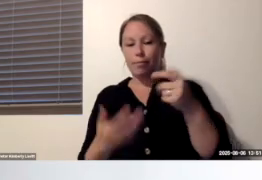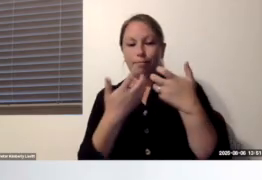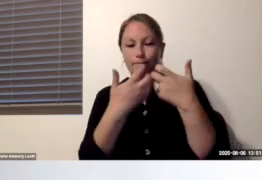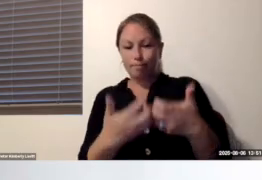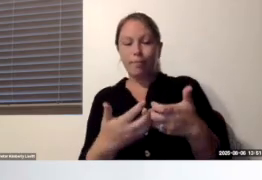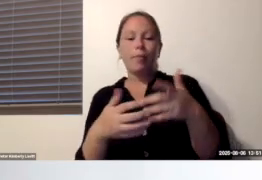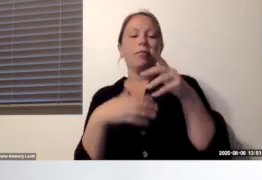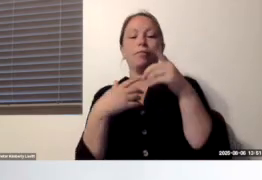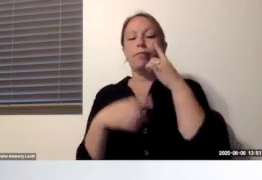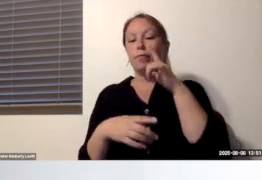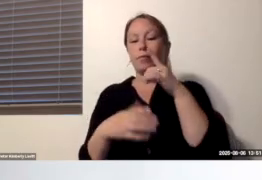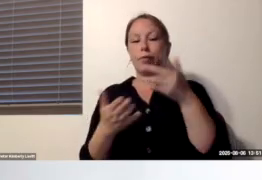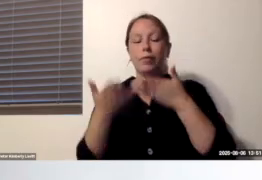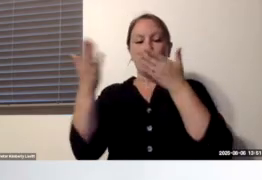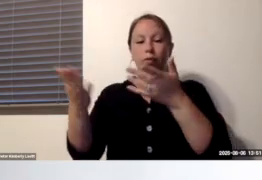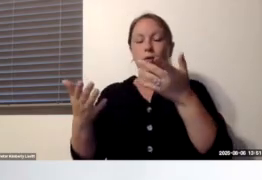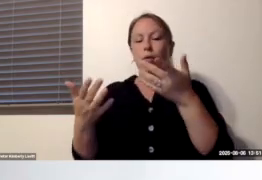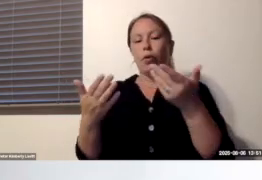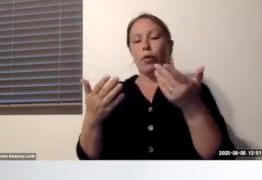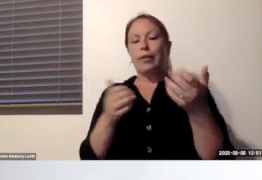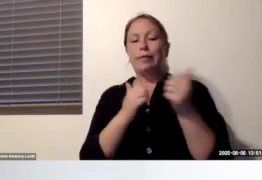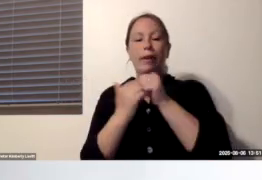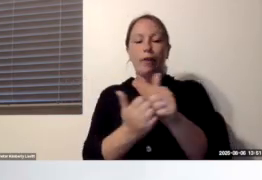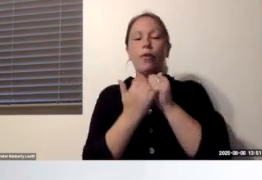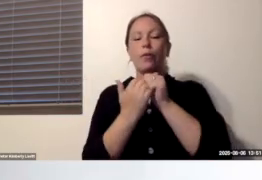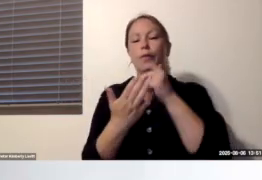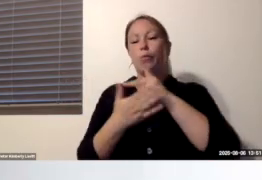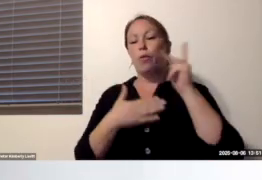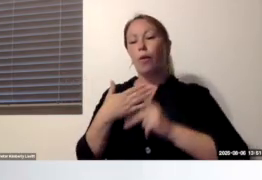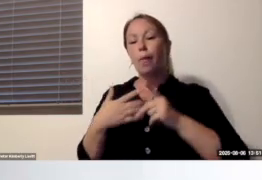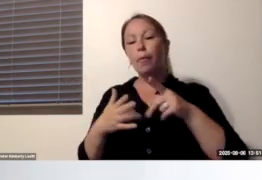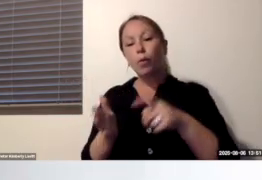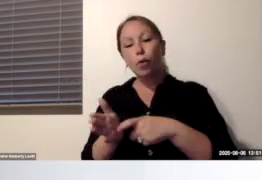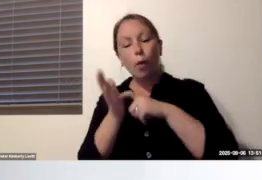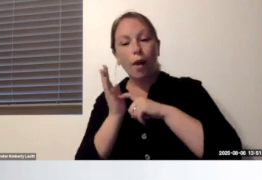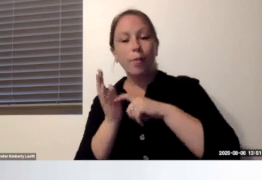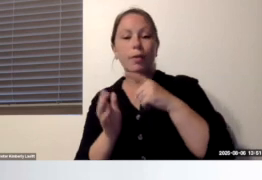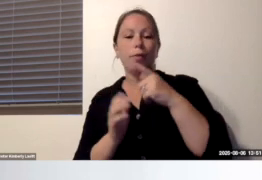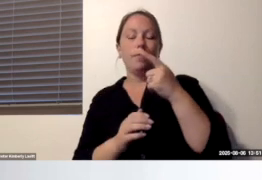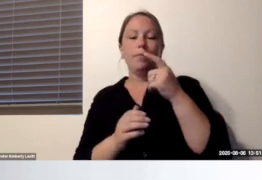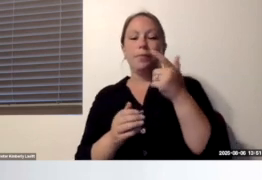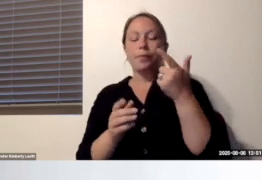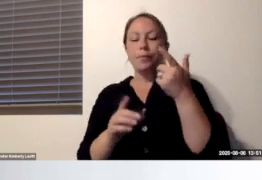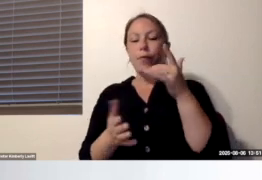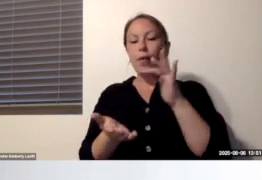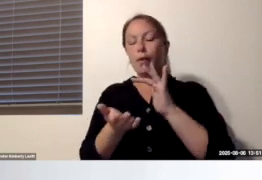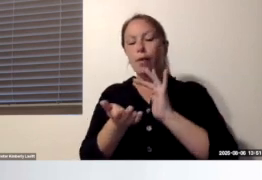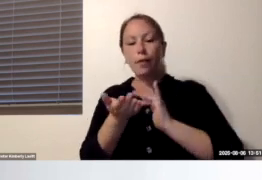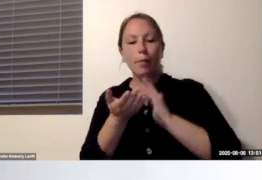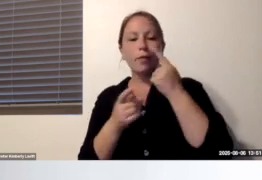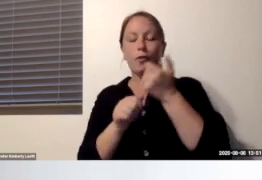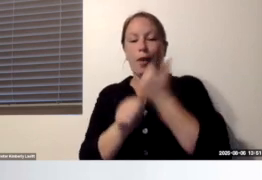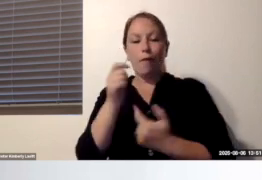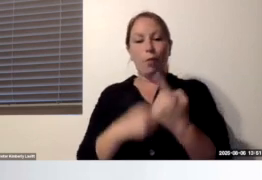bringing together some of the program requirements and eligibility to make it easier for everybody. Couple